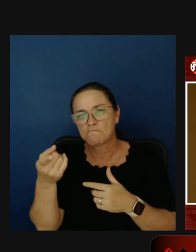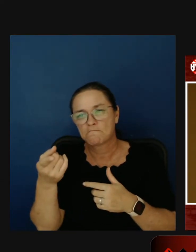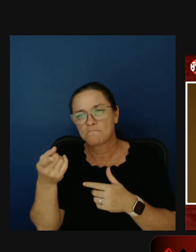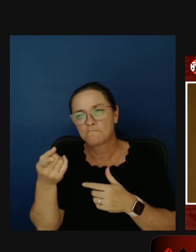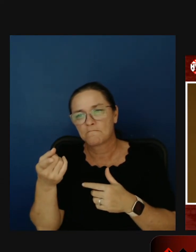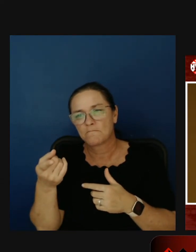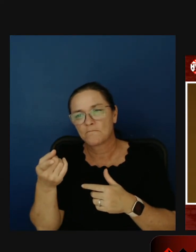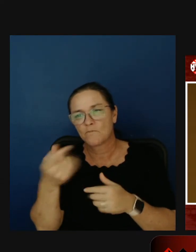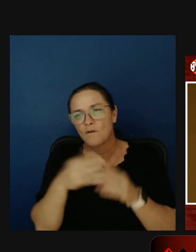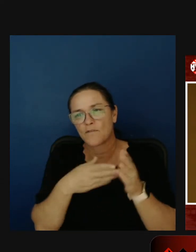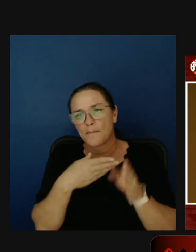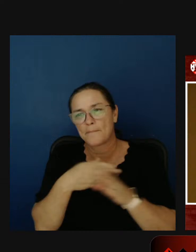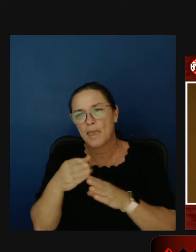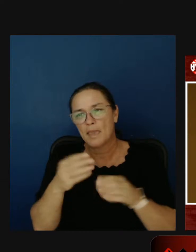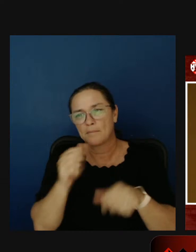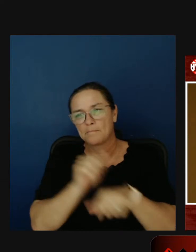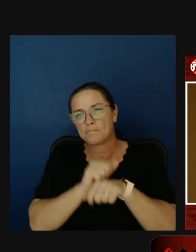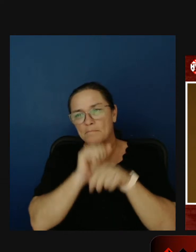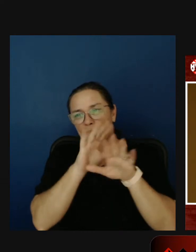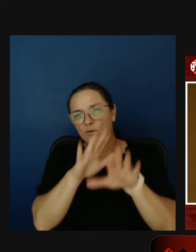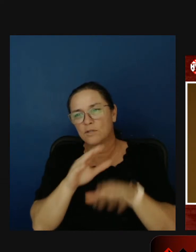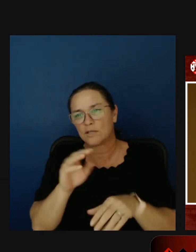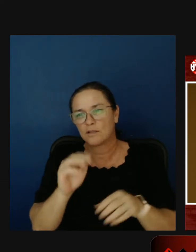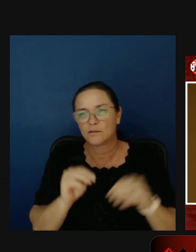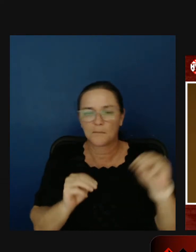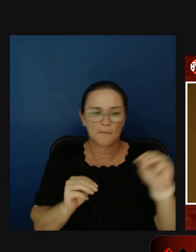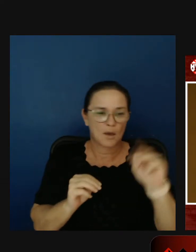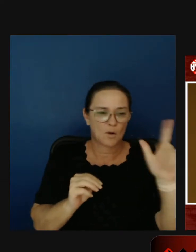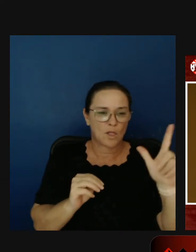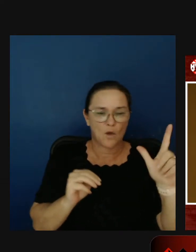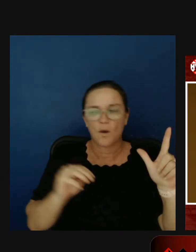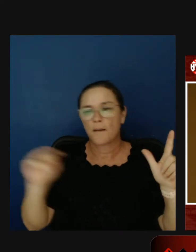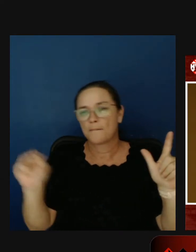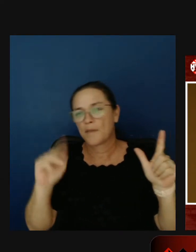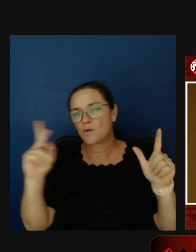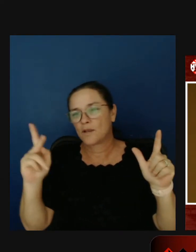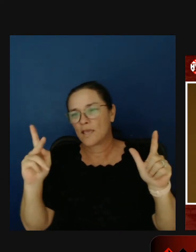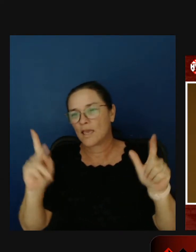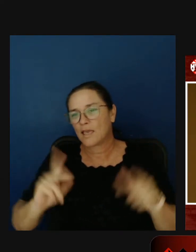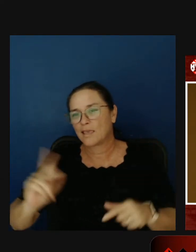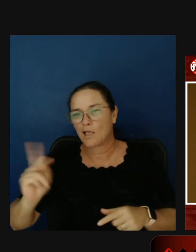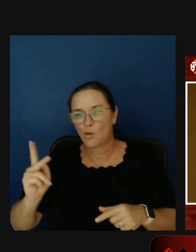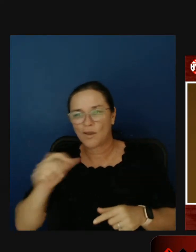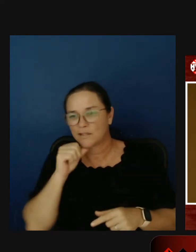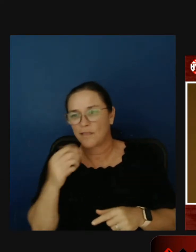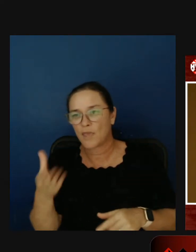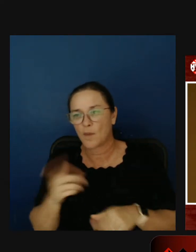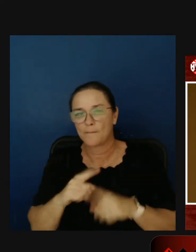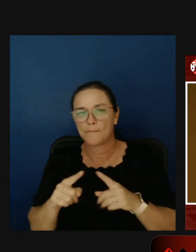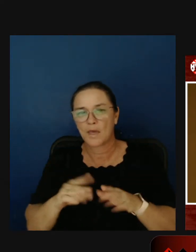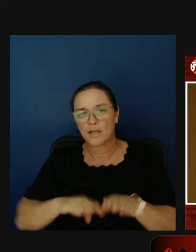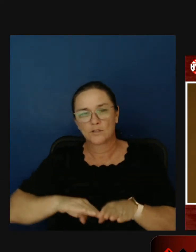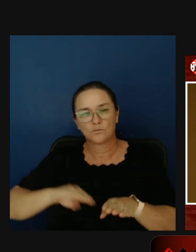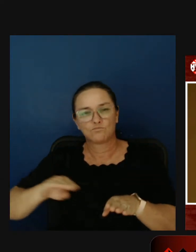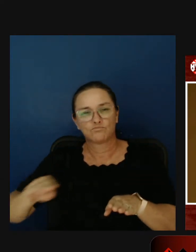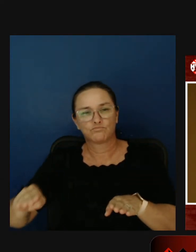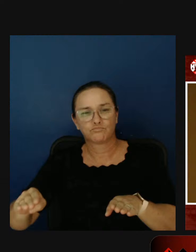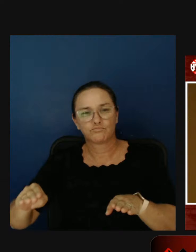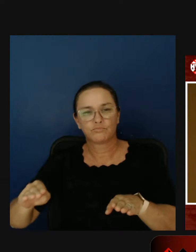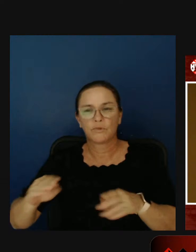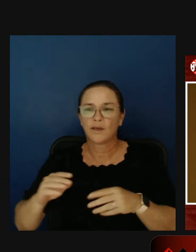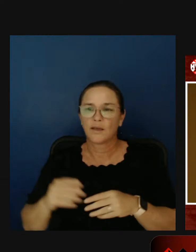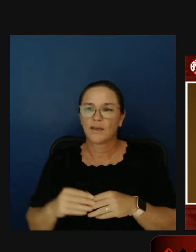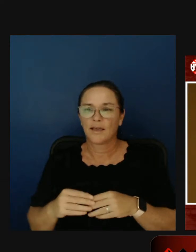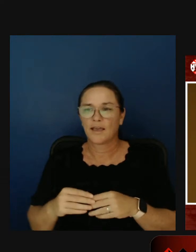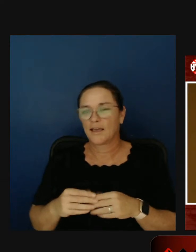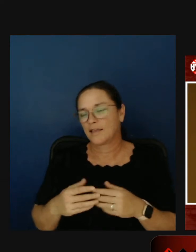main mountains. Mauna Loa there, Mauna Kea. Kilauea is missing, but, you know, it's low on the horizon, easy to miss when it's dwarfed by